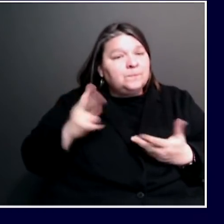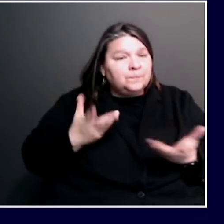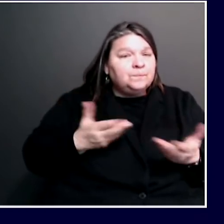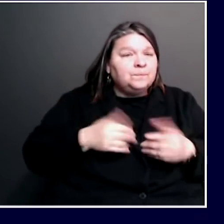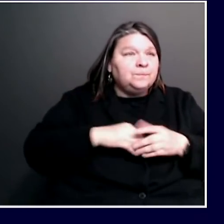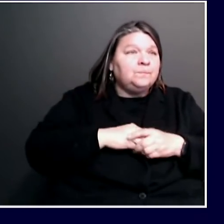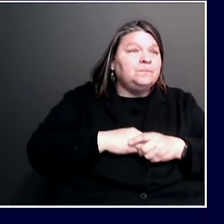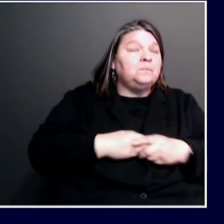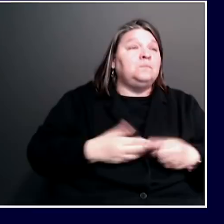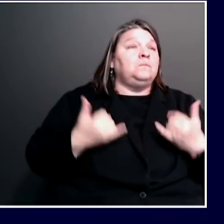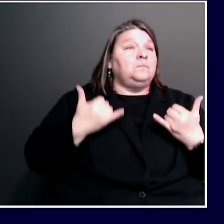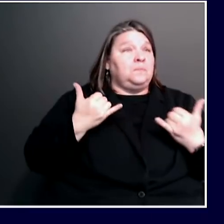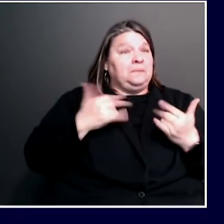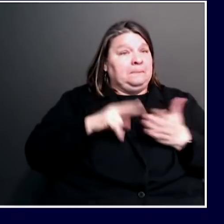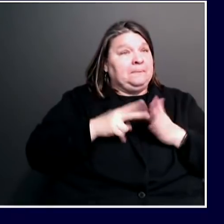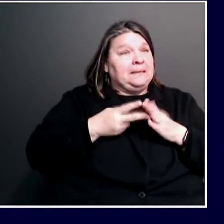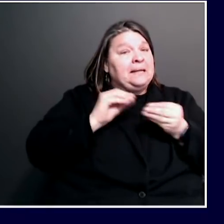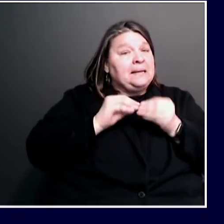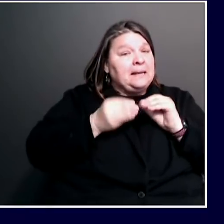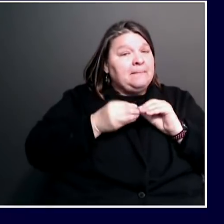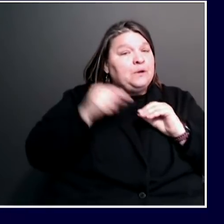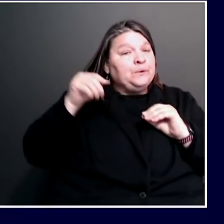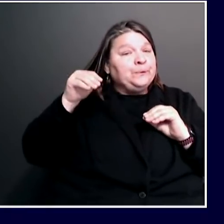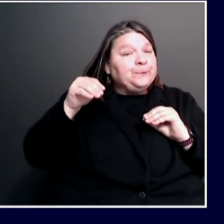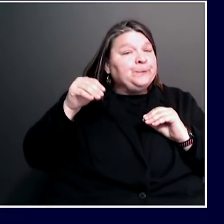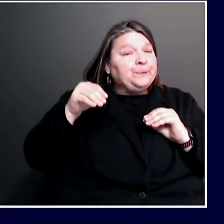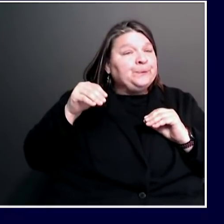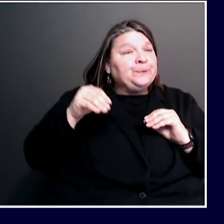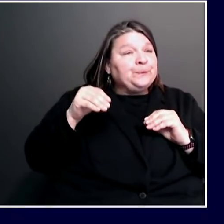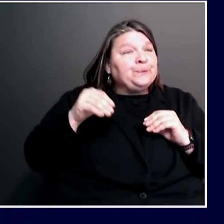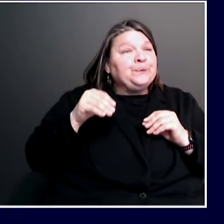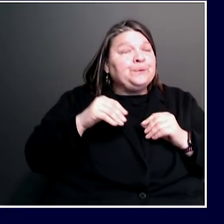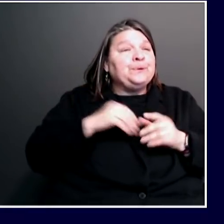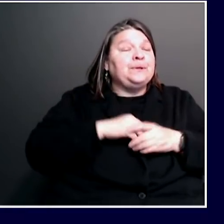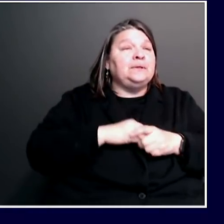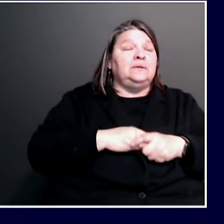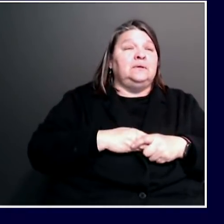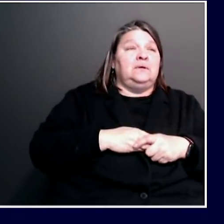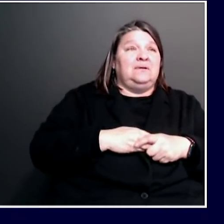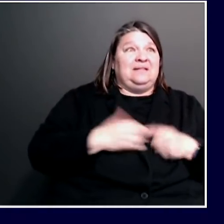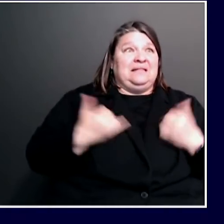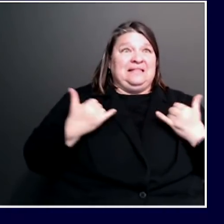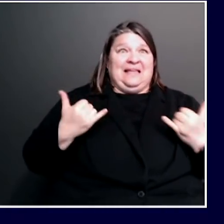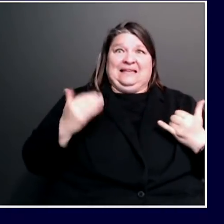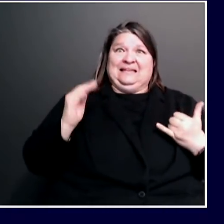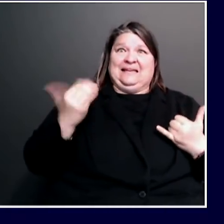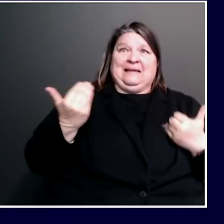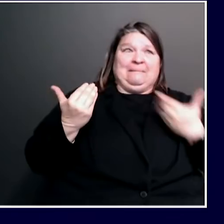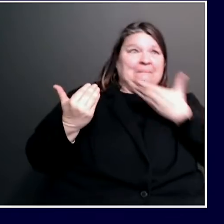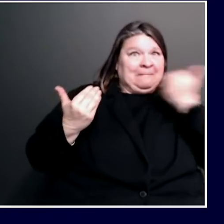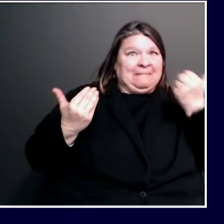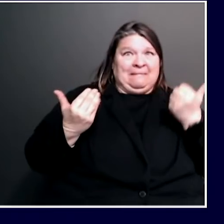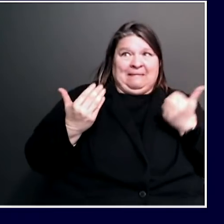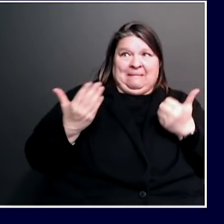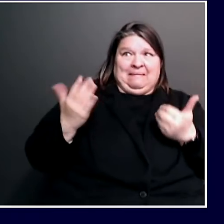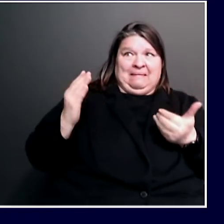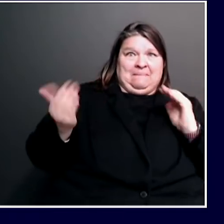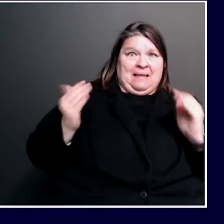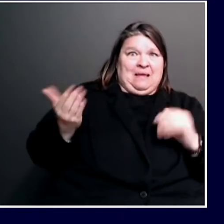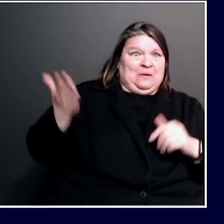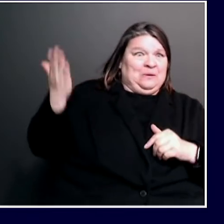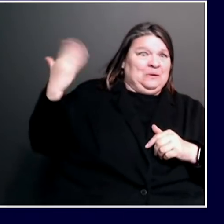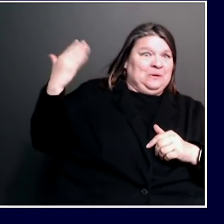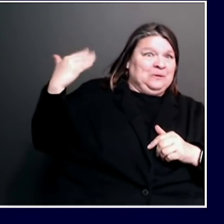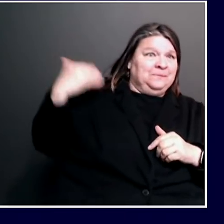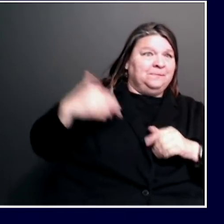every day, for those who are looking for a day-to-day metric, is a better one than what we've talked about before, given the limitations right